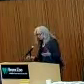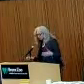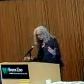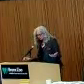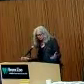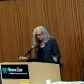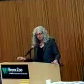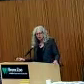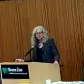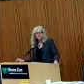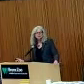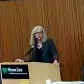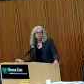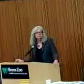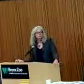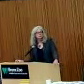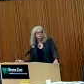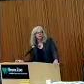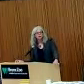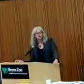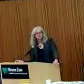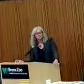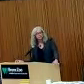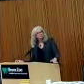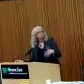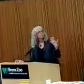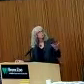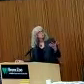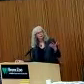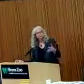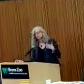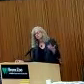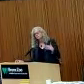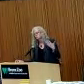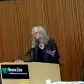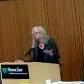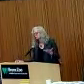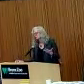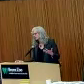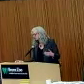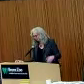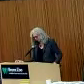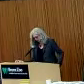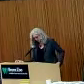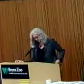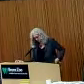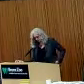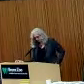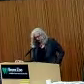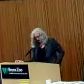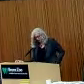available to partner on policy initiatives and provide our expertise you know either to the legislature or sort of other state